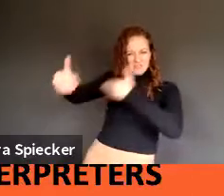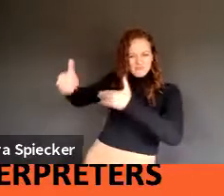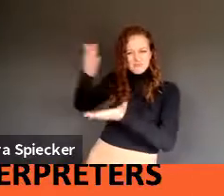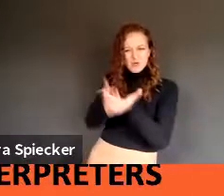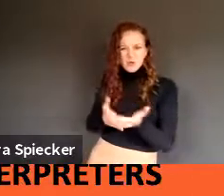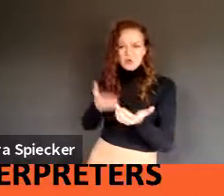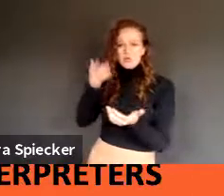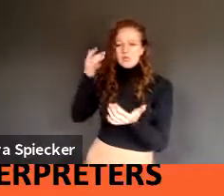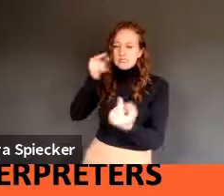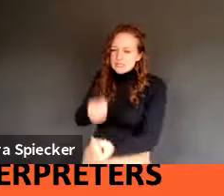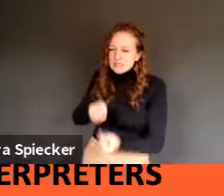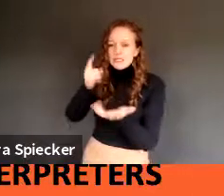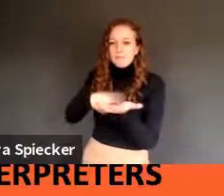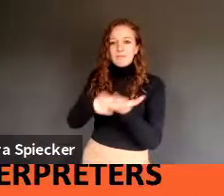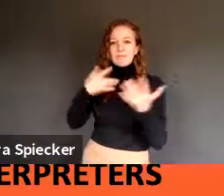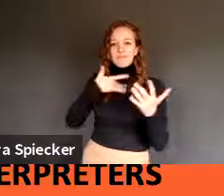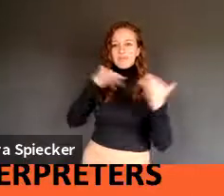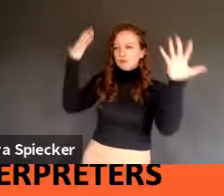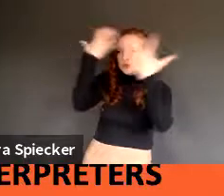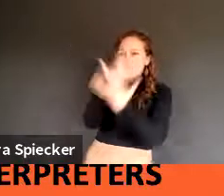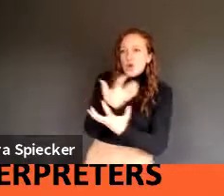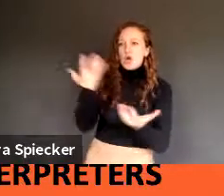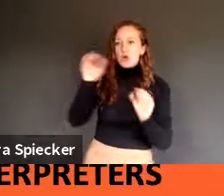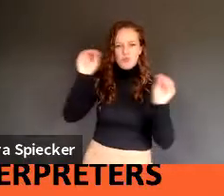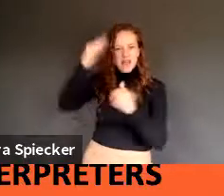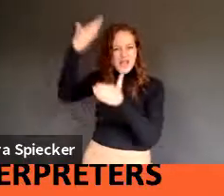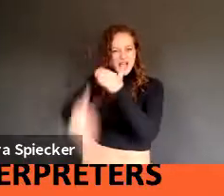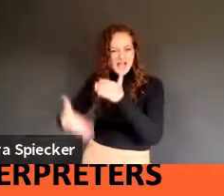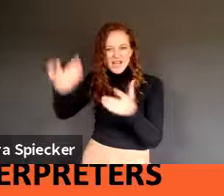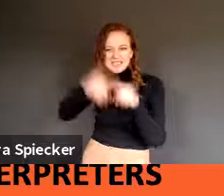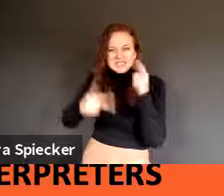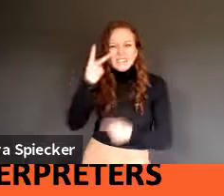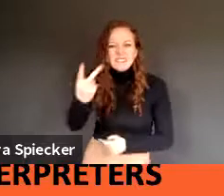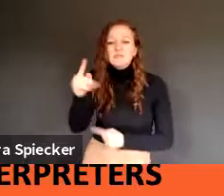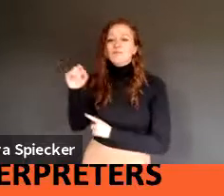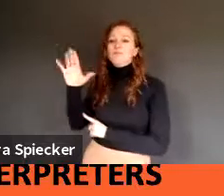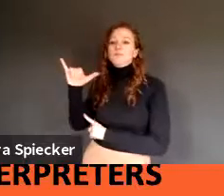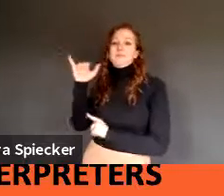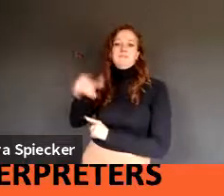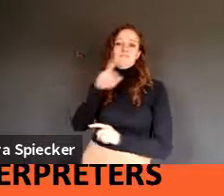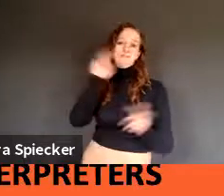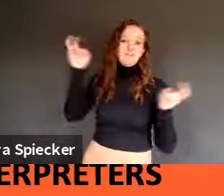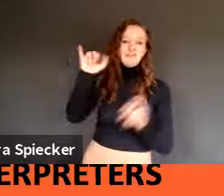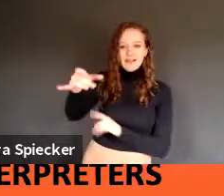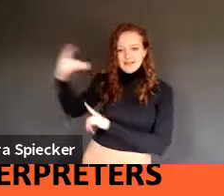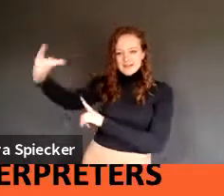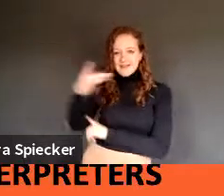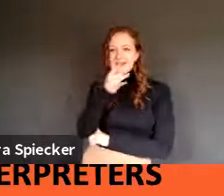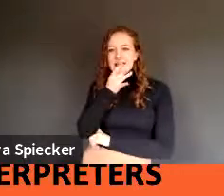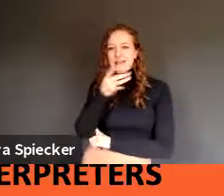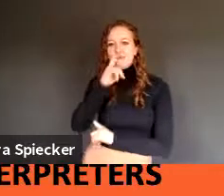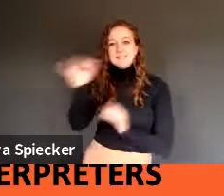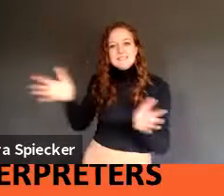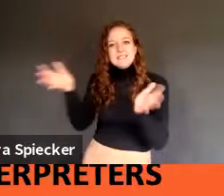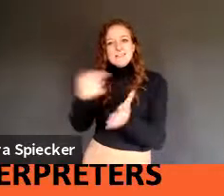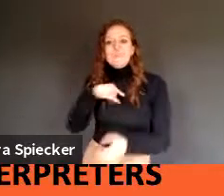has been an unwavering beacon of light during this final part of the journey. He helped me find my momentum during the final